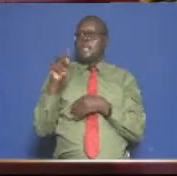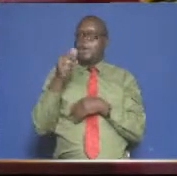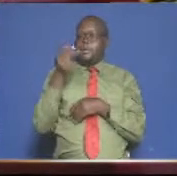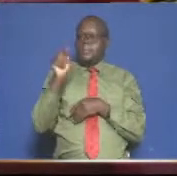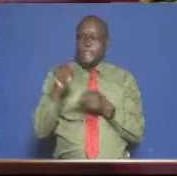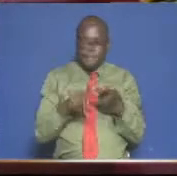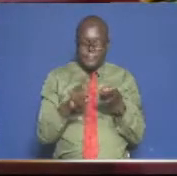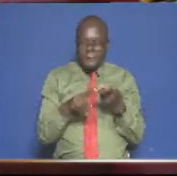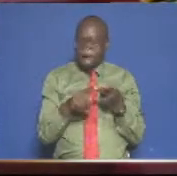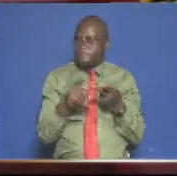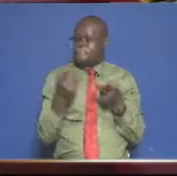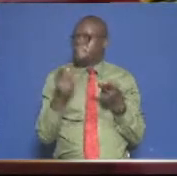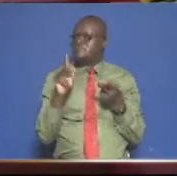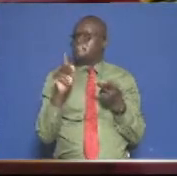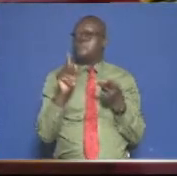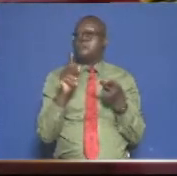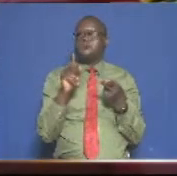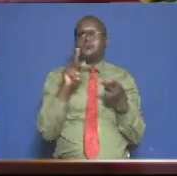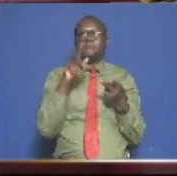rates charged by IPPs?